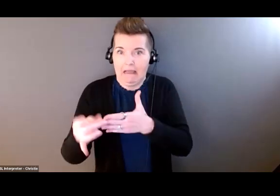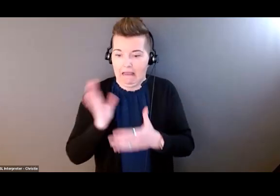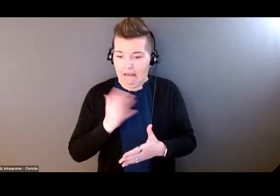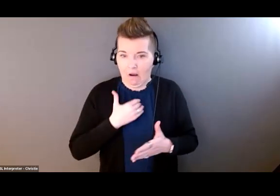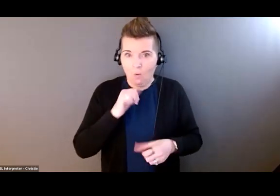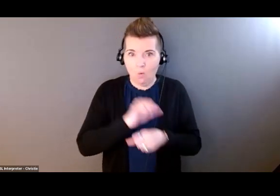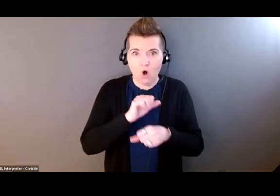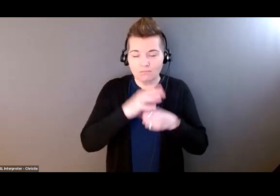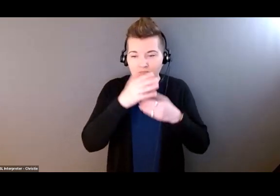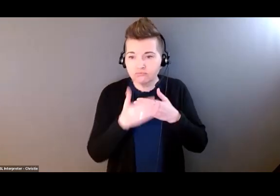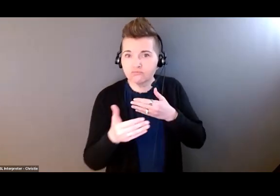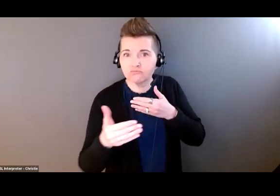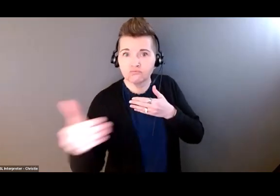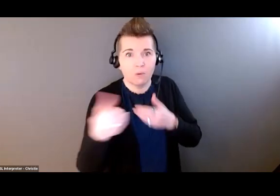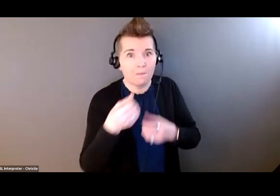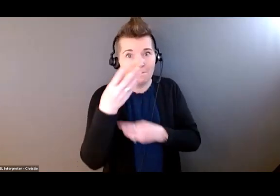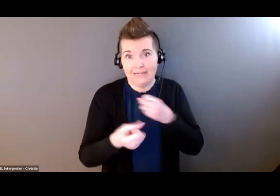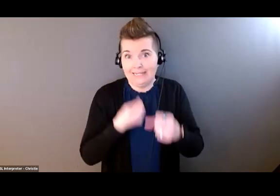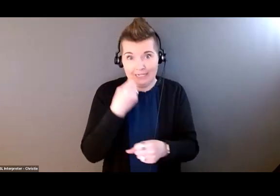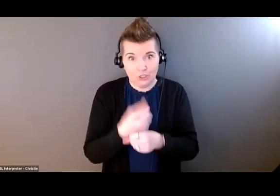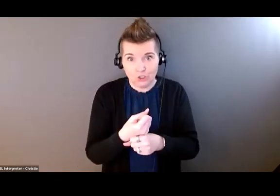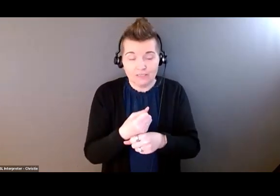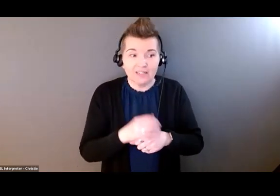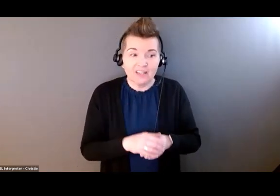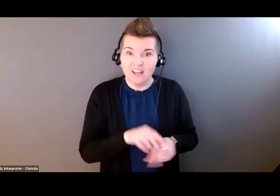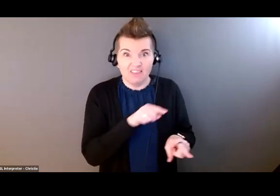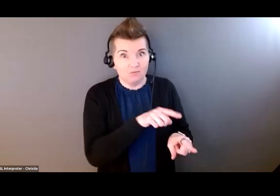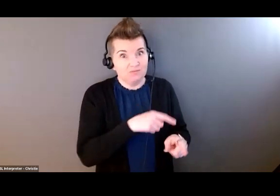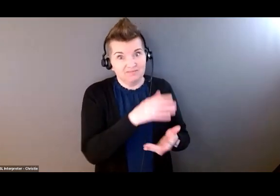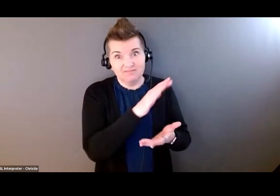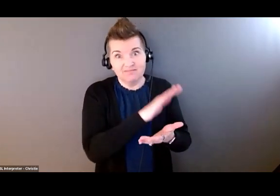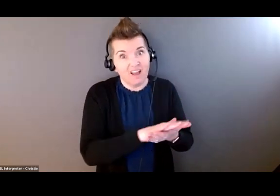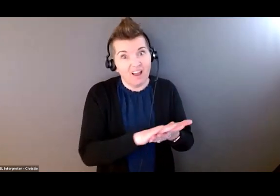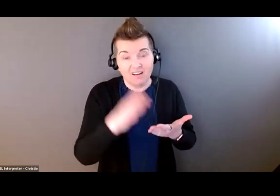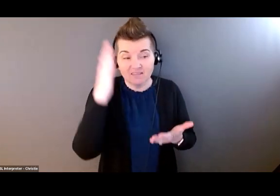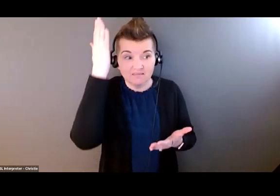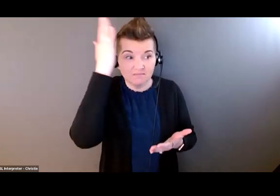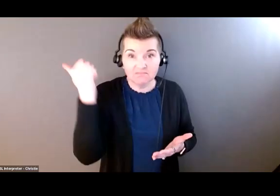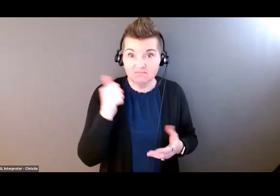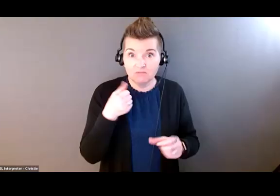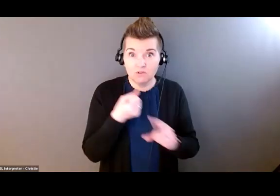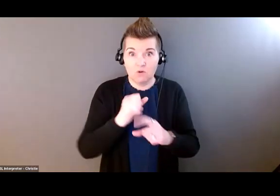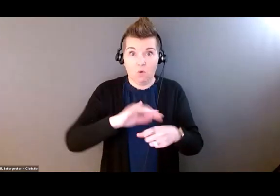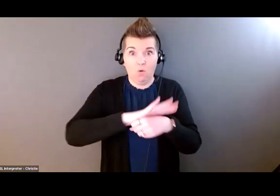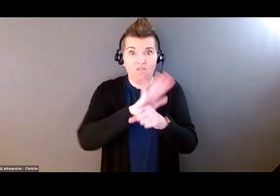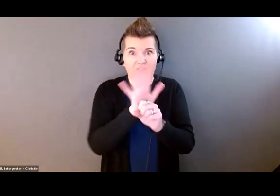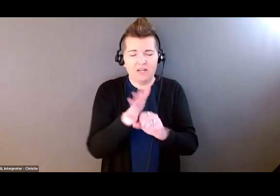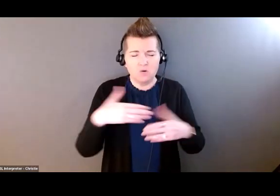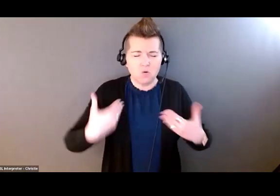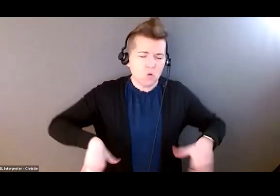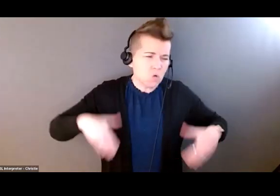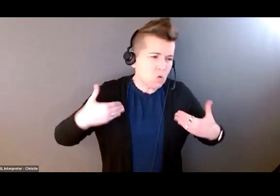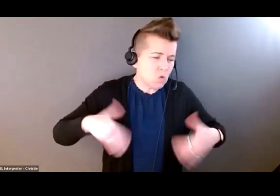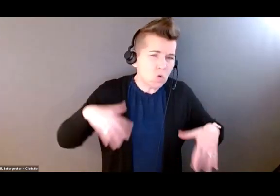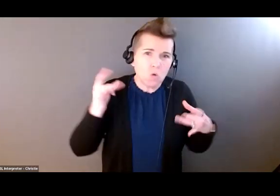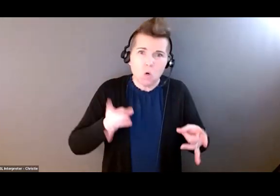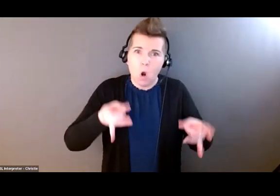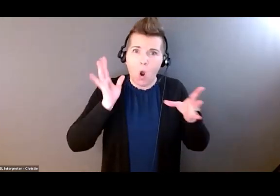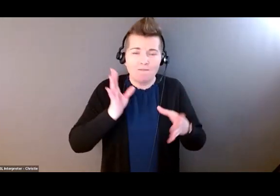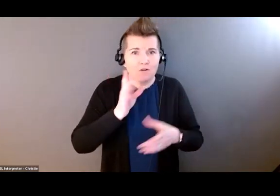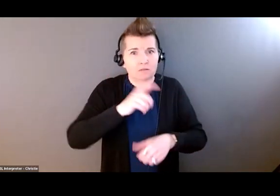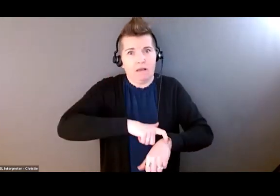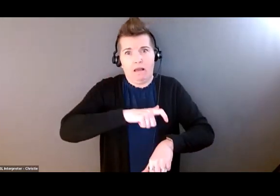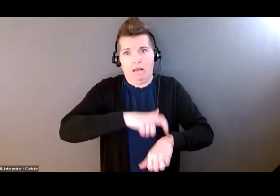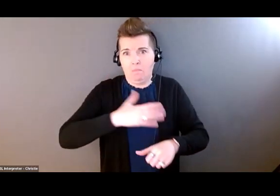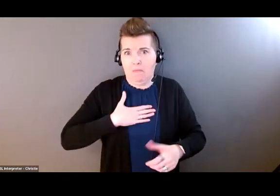guide our work for years to come. It really renewed I was kind of, especially after COVID, at a